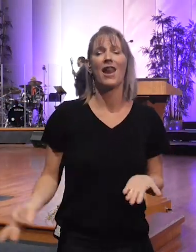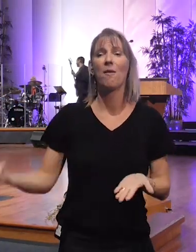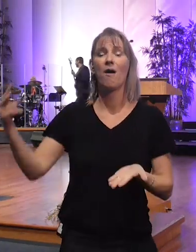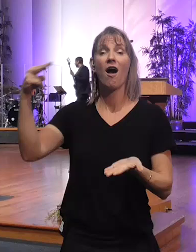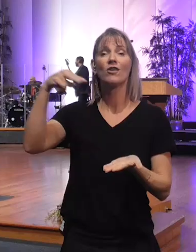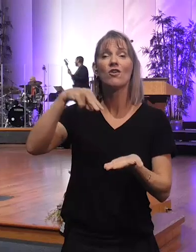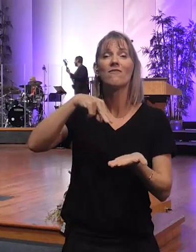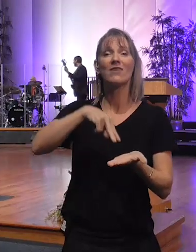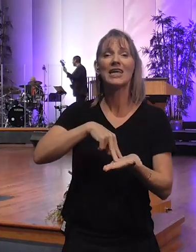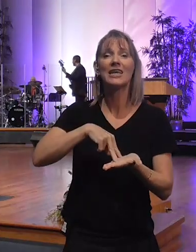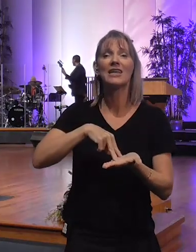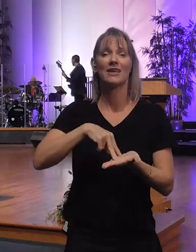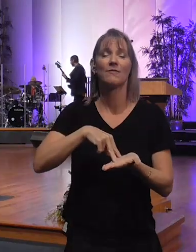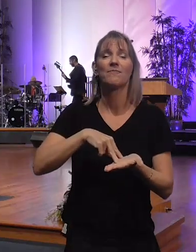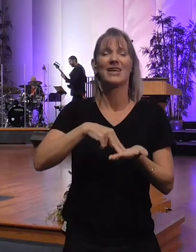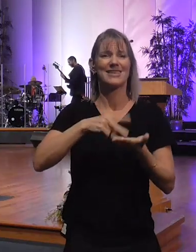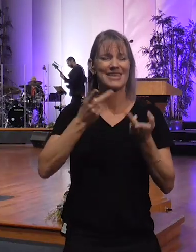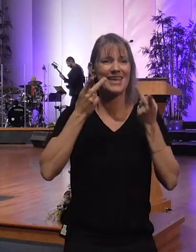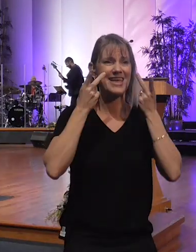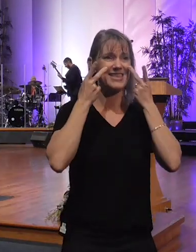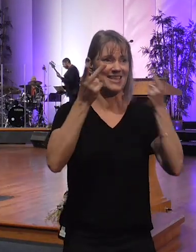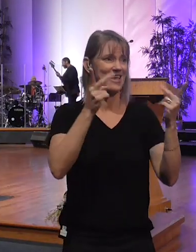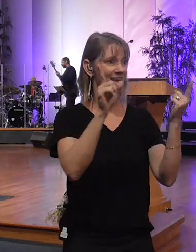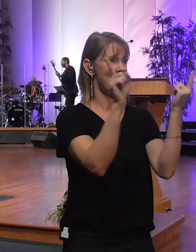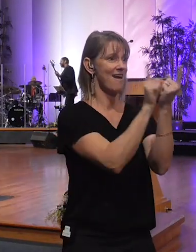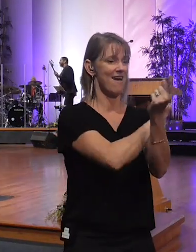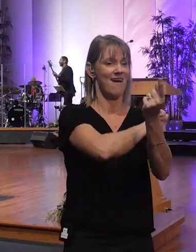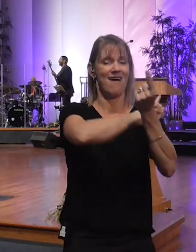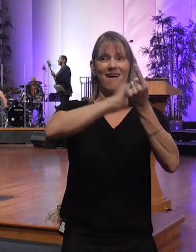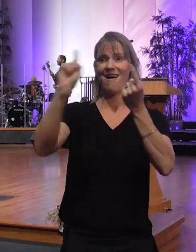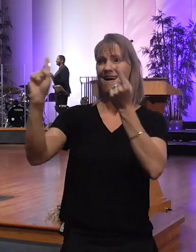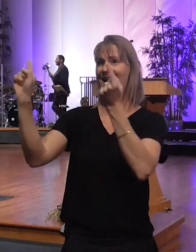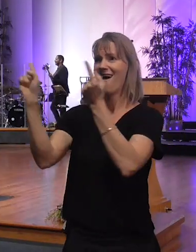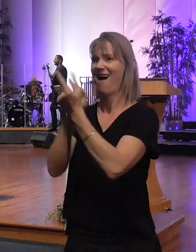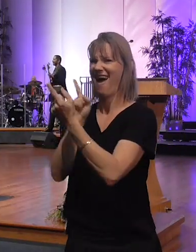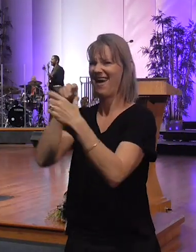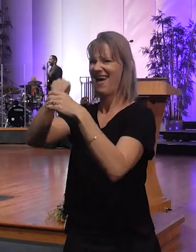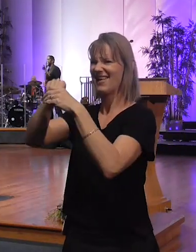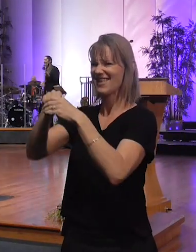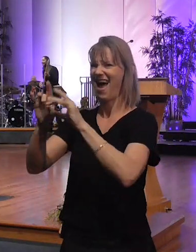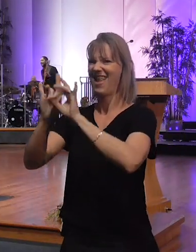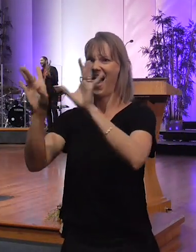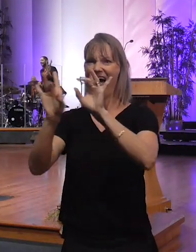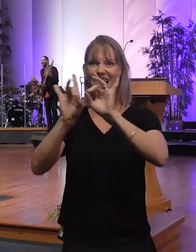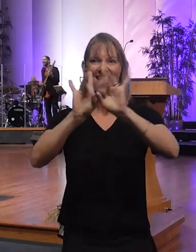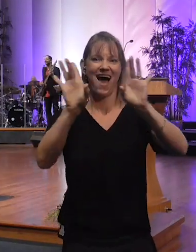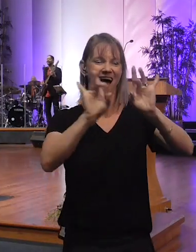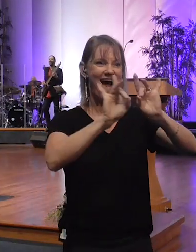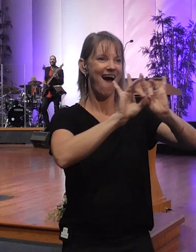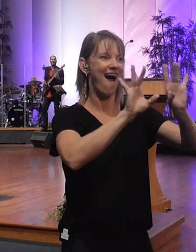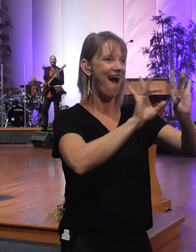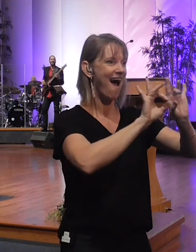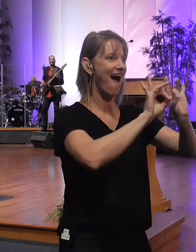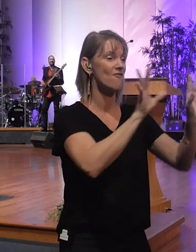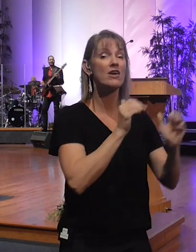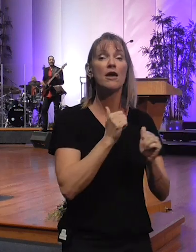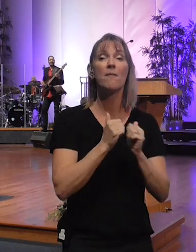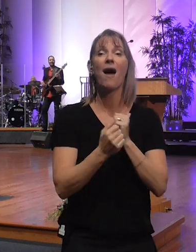Everybody, get up on your feet. See the light in everybody you meet.